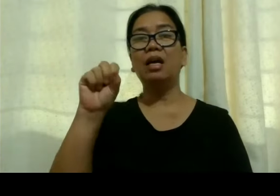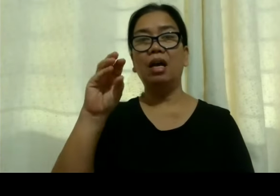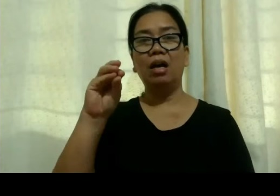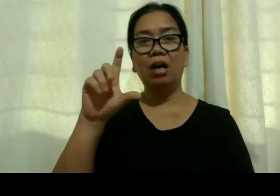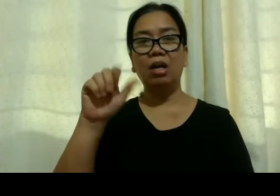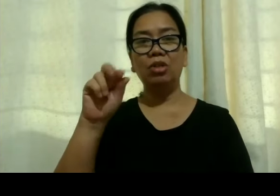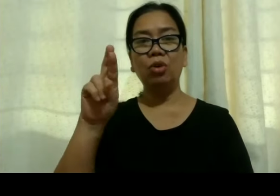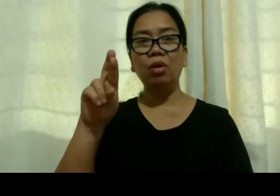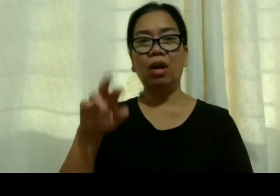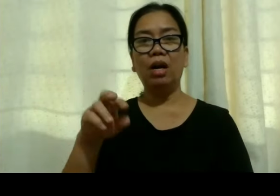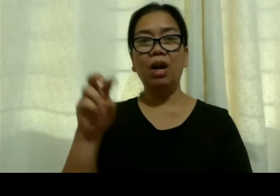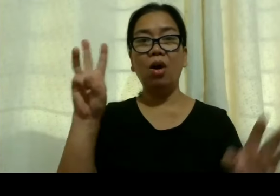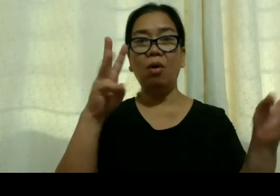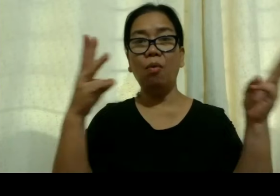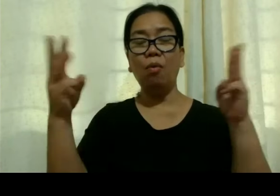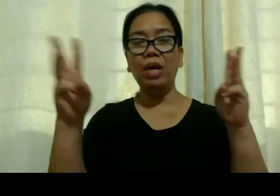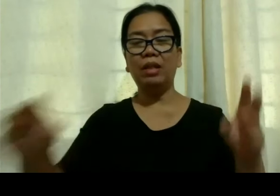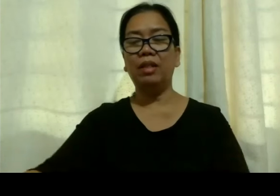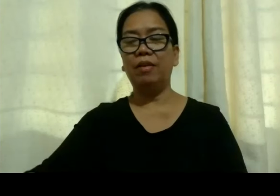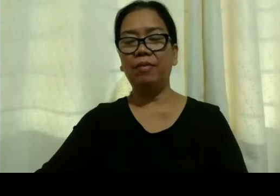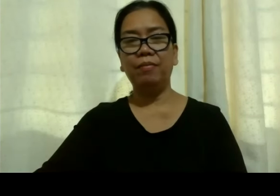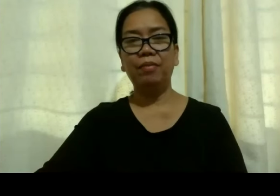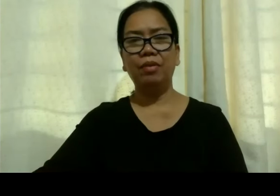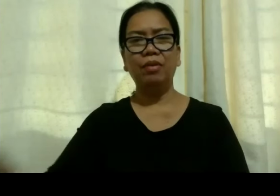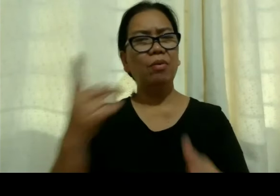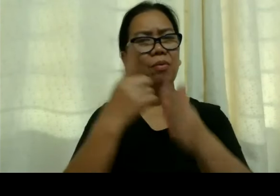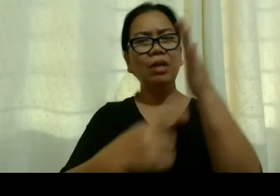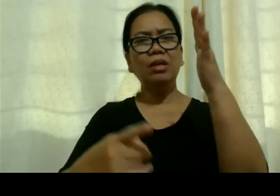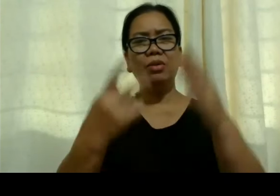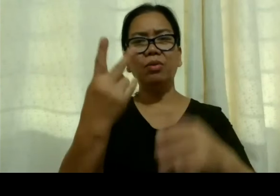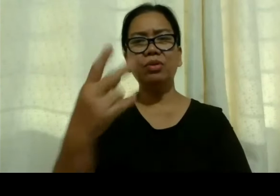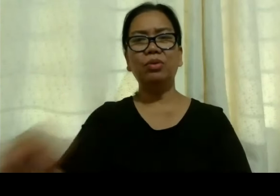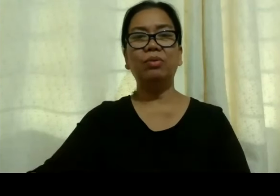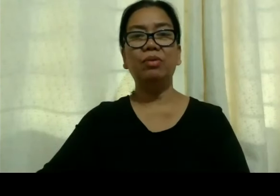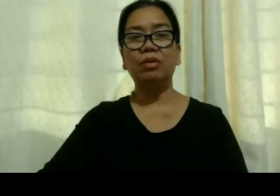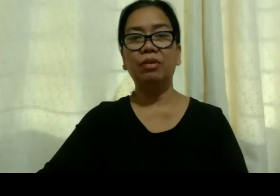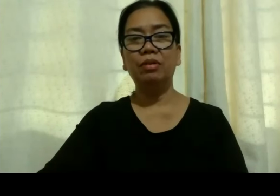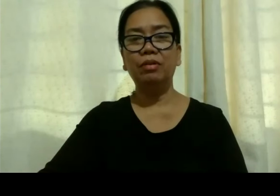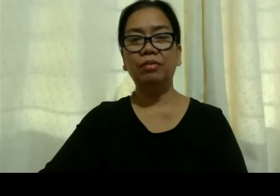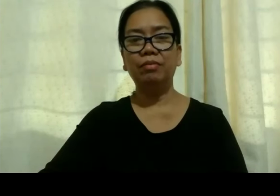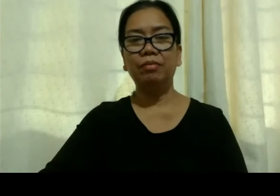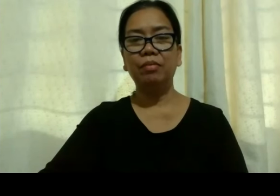and solar wind? What are those two?